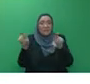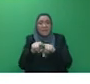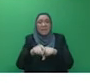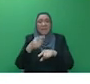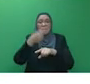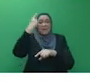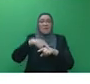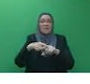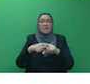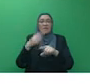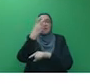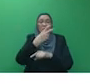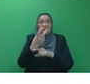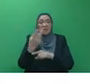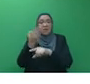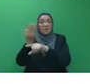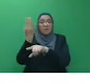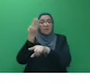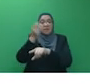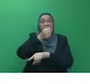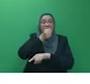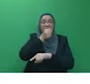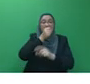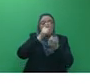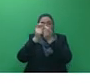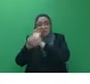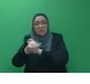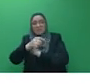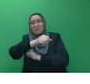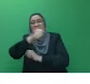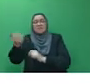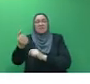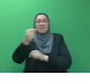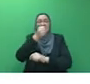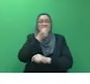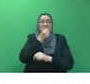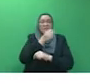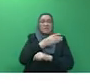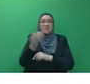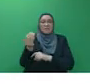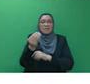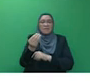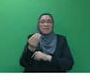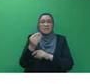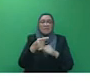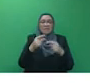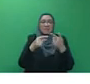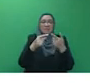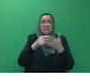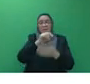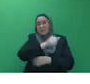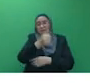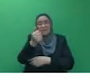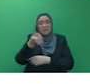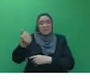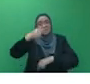like this you know upgrading from a normal mic to a to a condenser mic um and i've also got